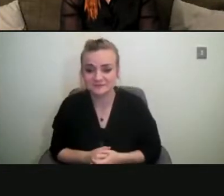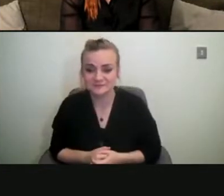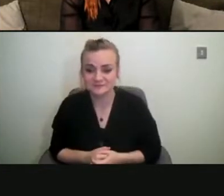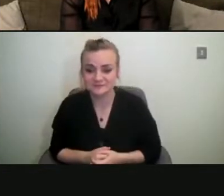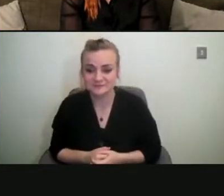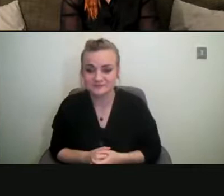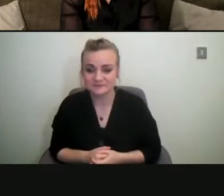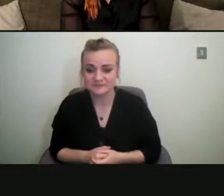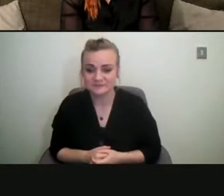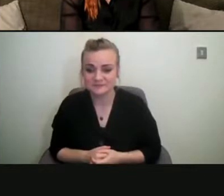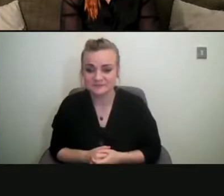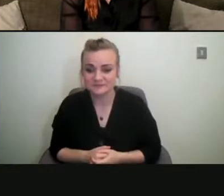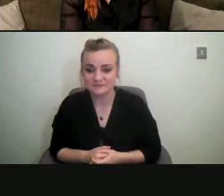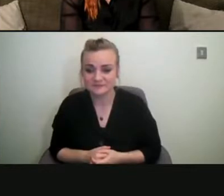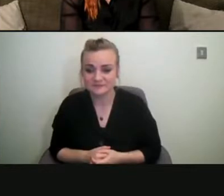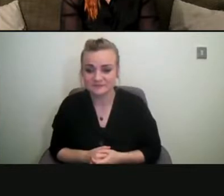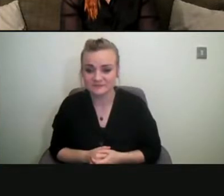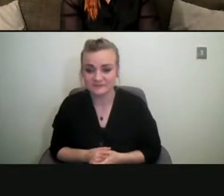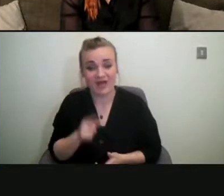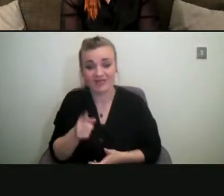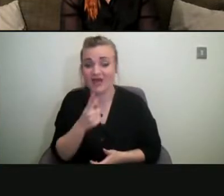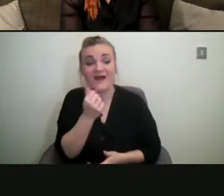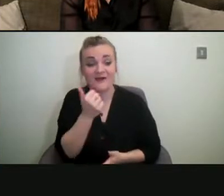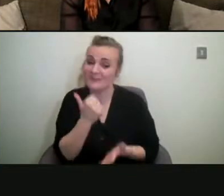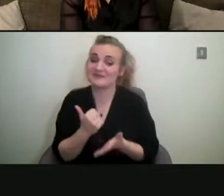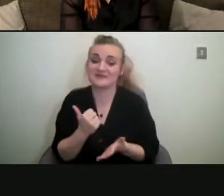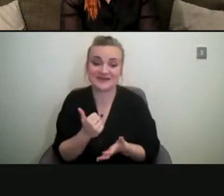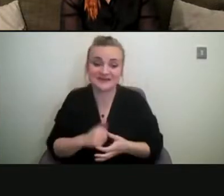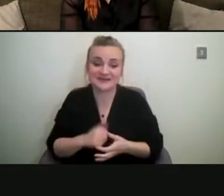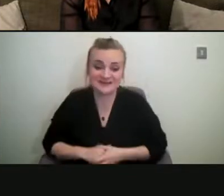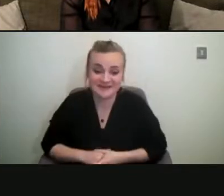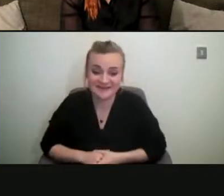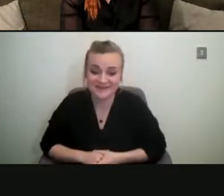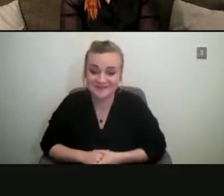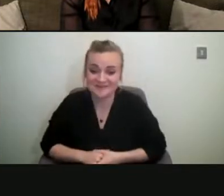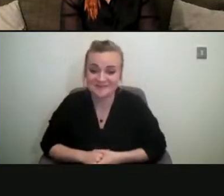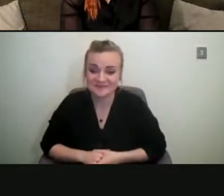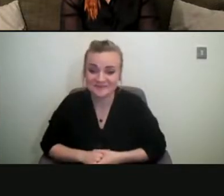could be really great, because